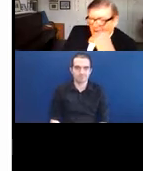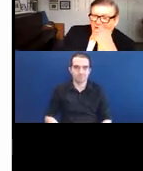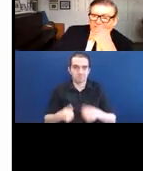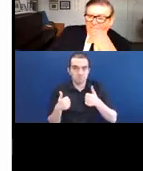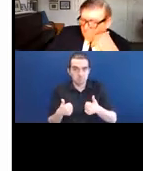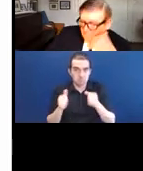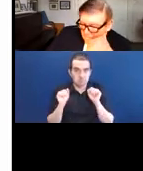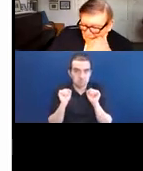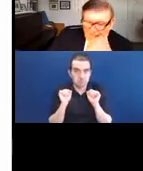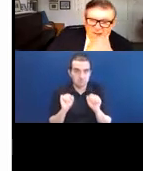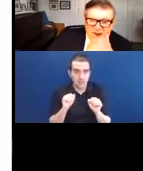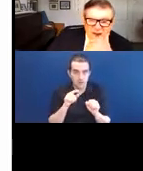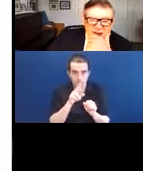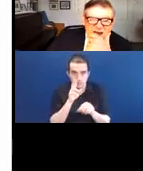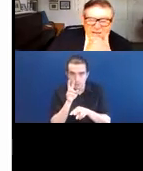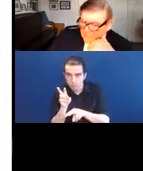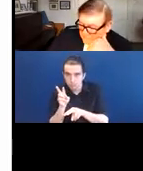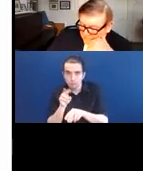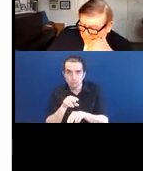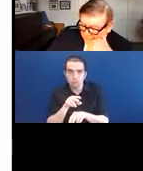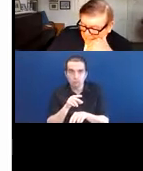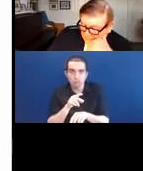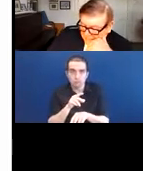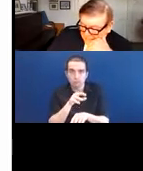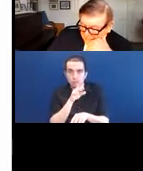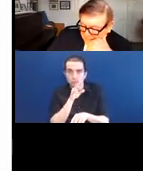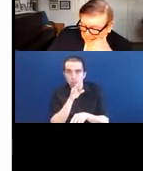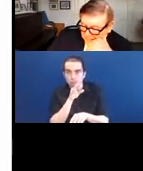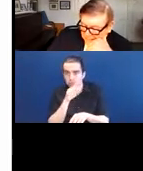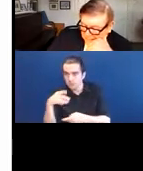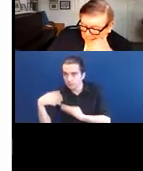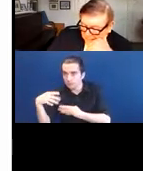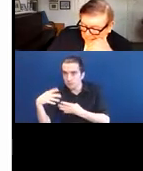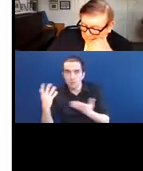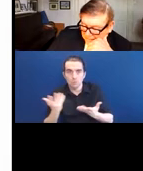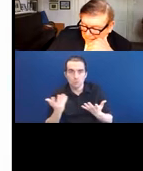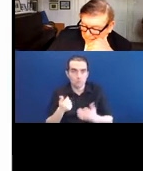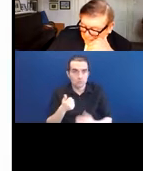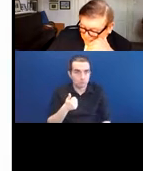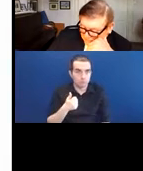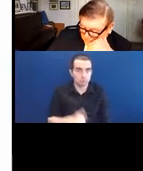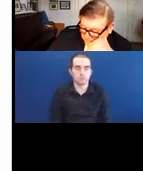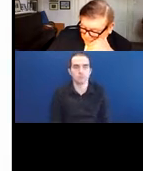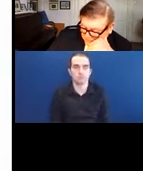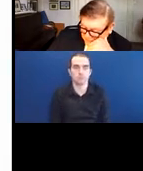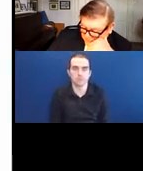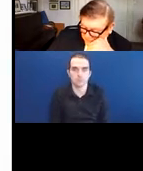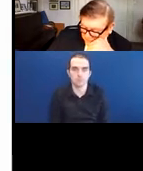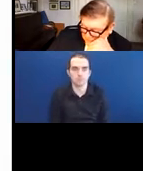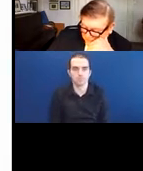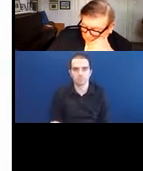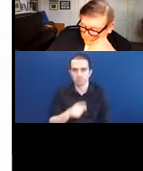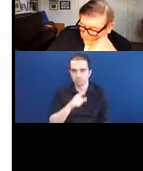Many of them are about people with hearing impairment. During lockdown period, some of the hearing